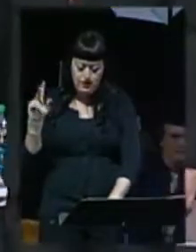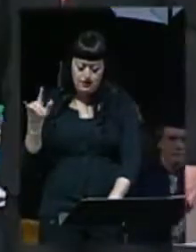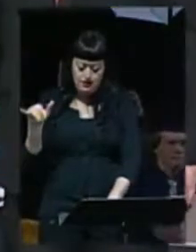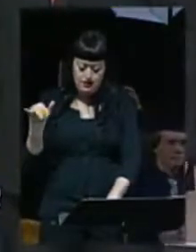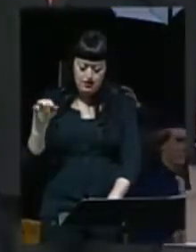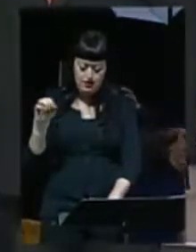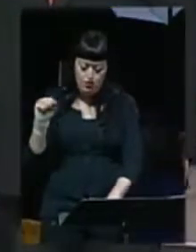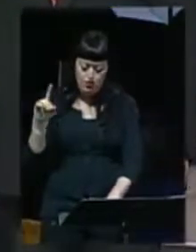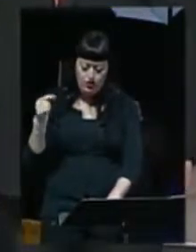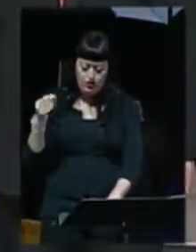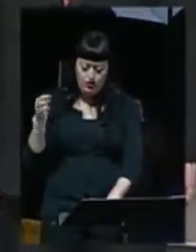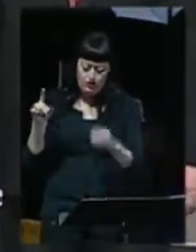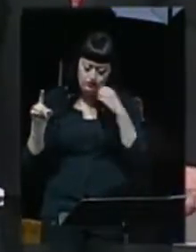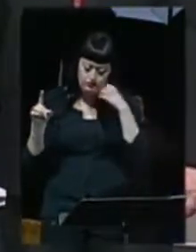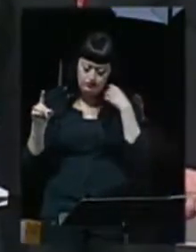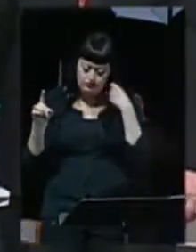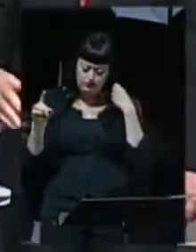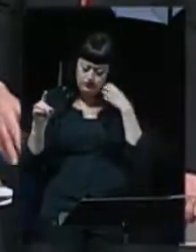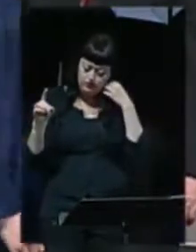Emily Odegaard.